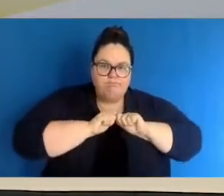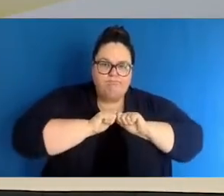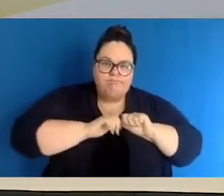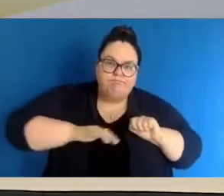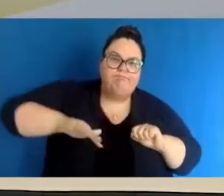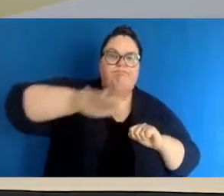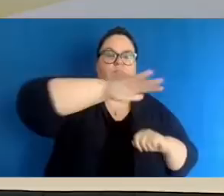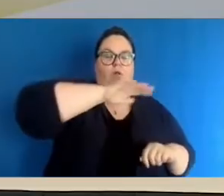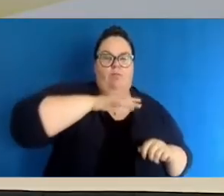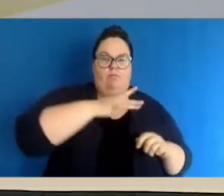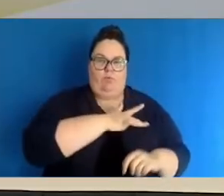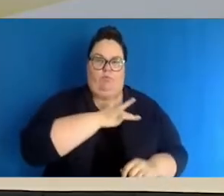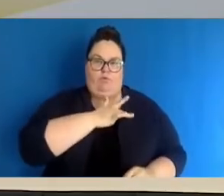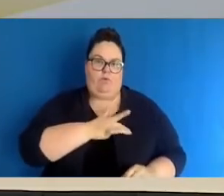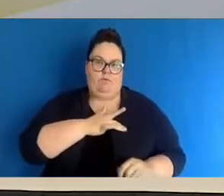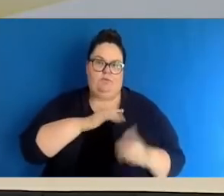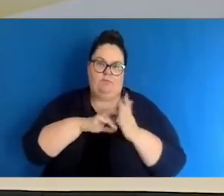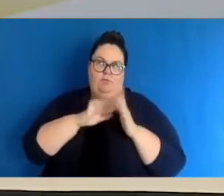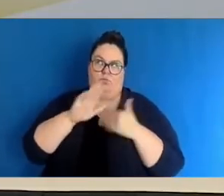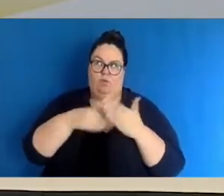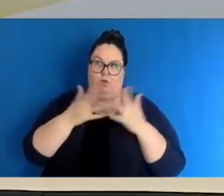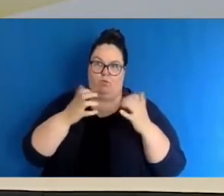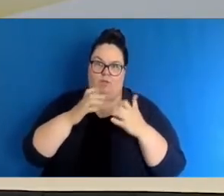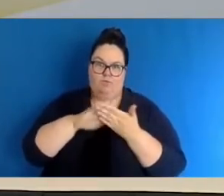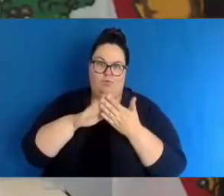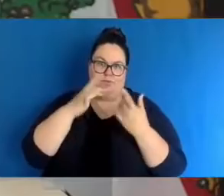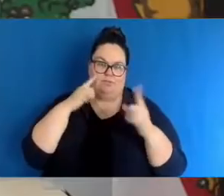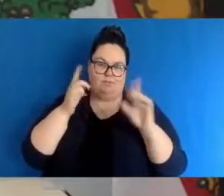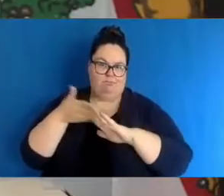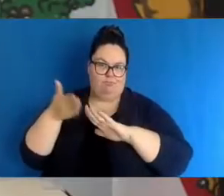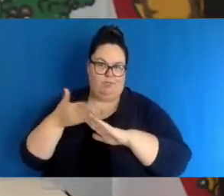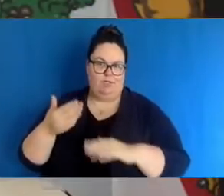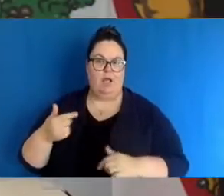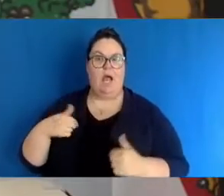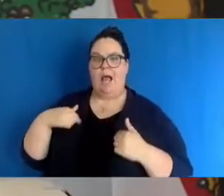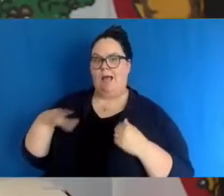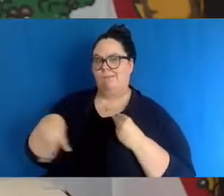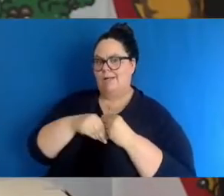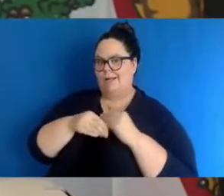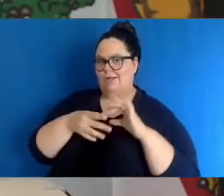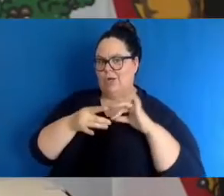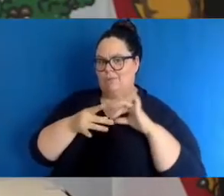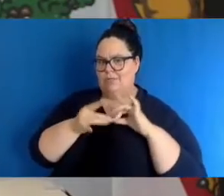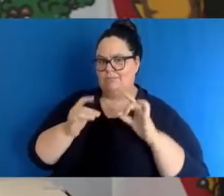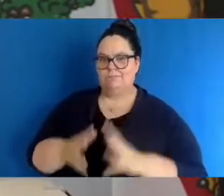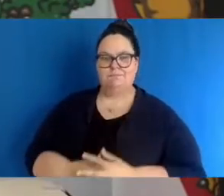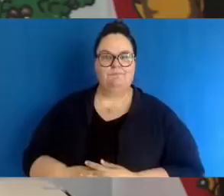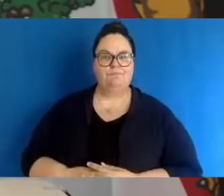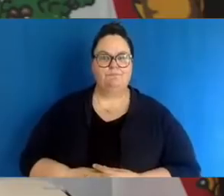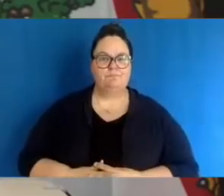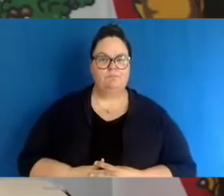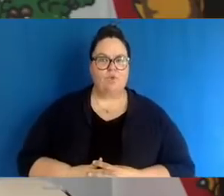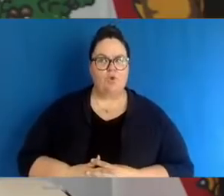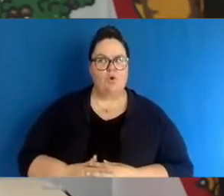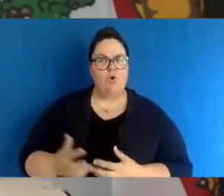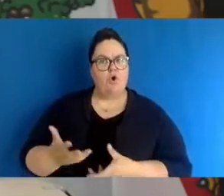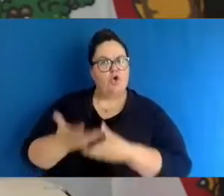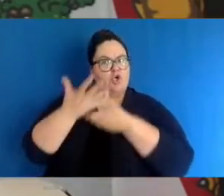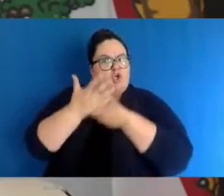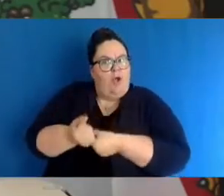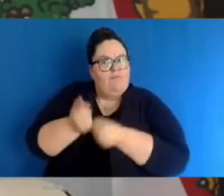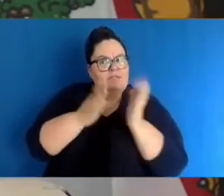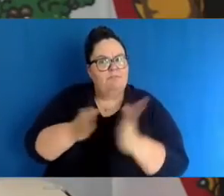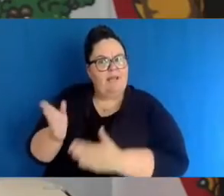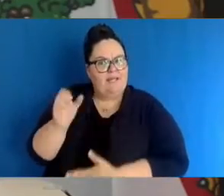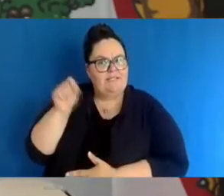province, and so we all want it to go well. And Louise, I just add to that we do have confidence in the plan we released, which